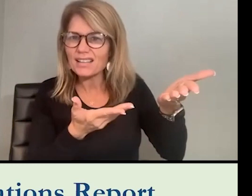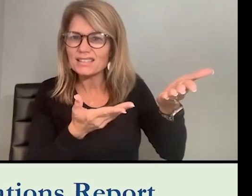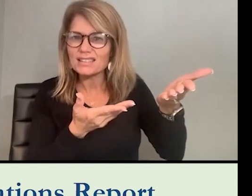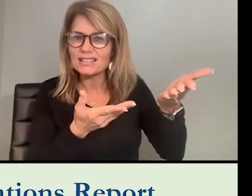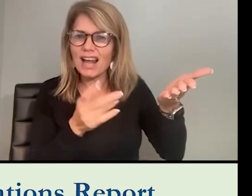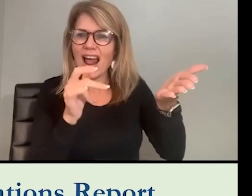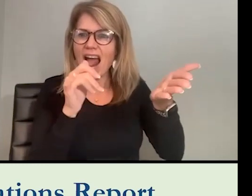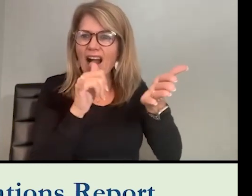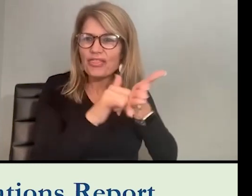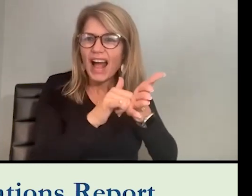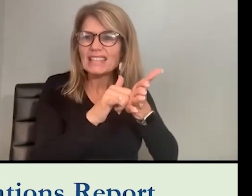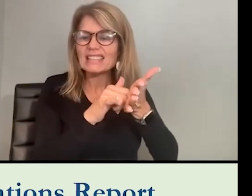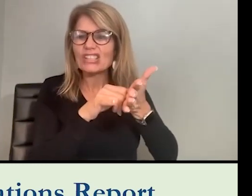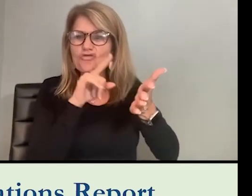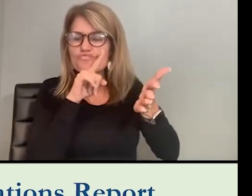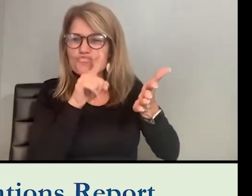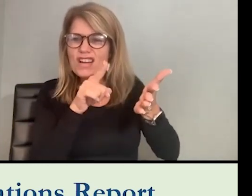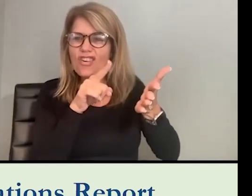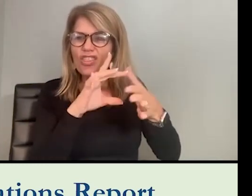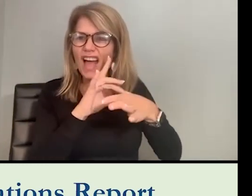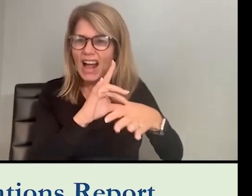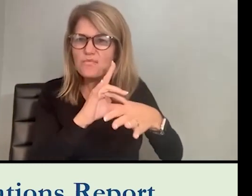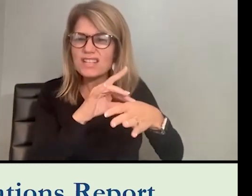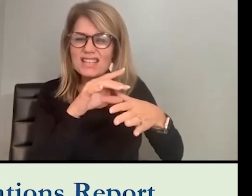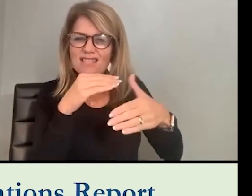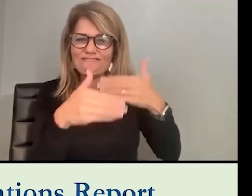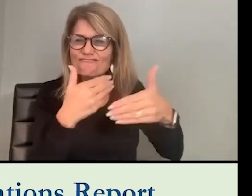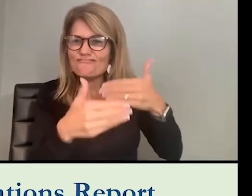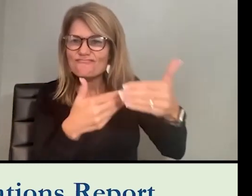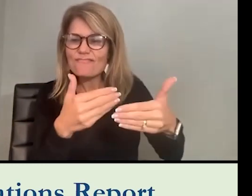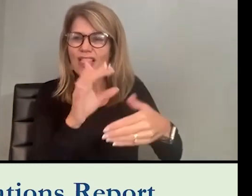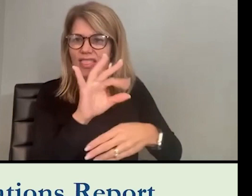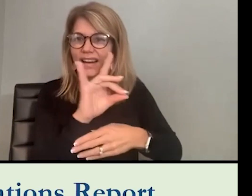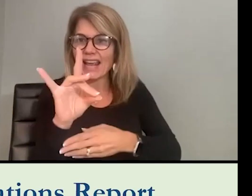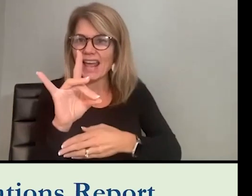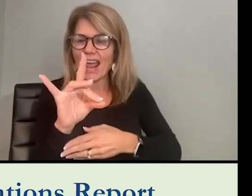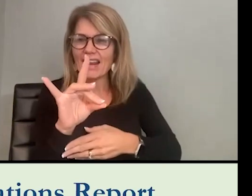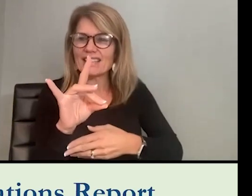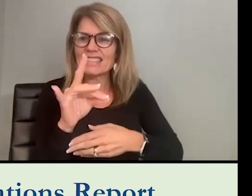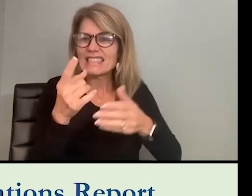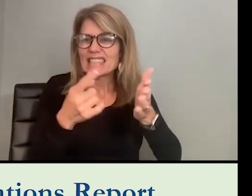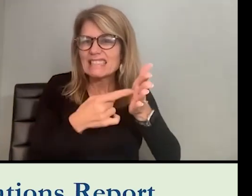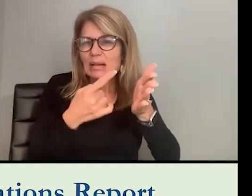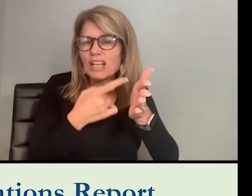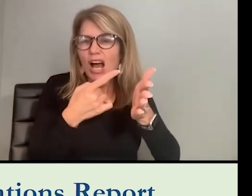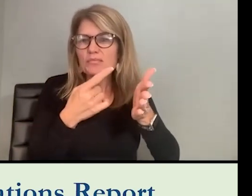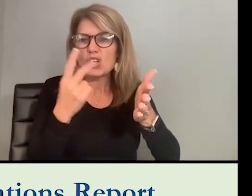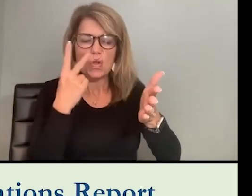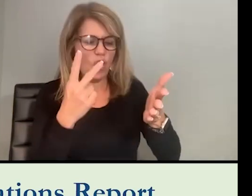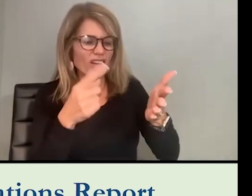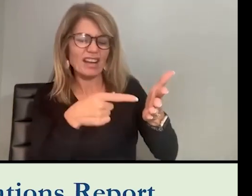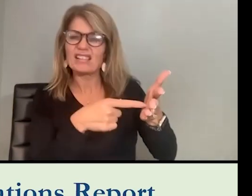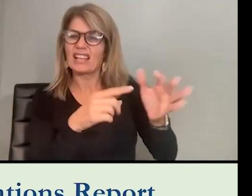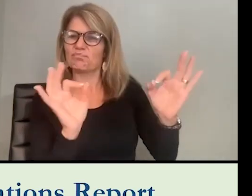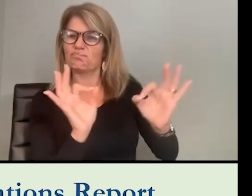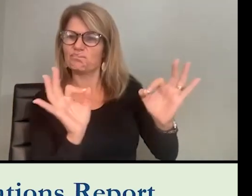equity through this 3-digit number. And that may seem on the surface like, it's not a really big deal. But how do